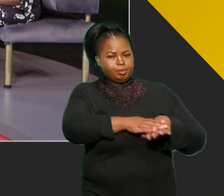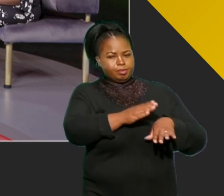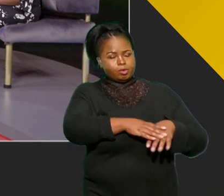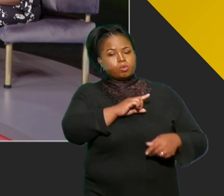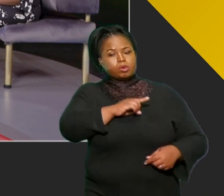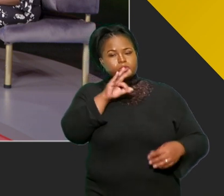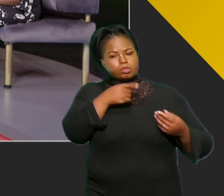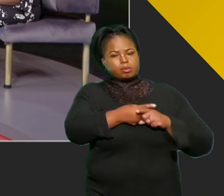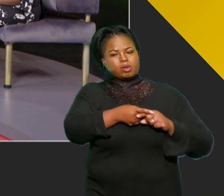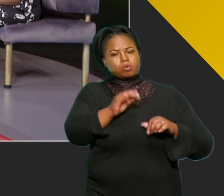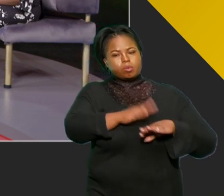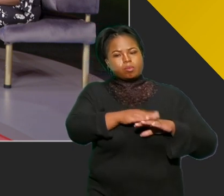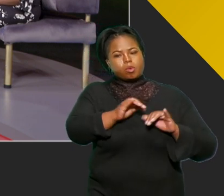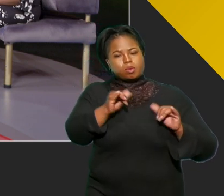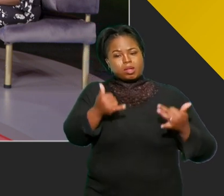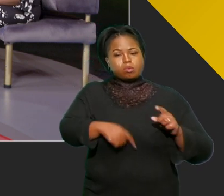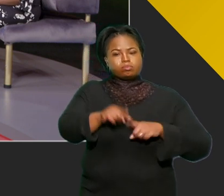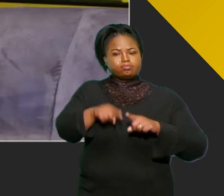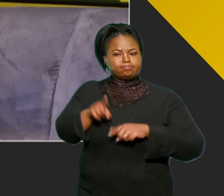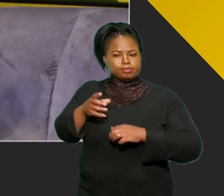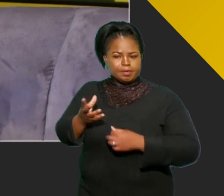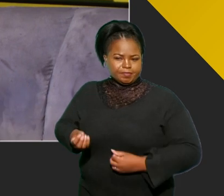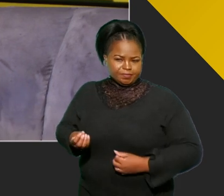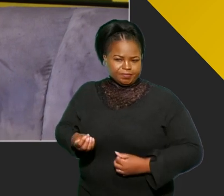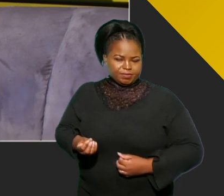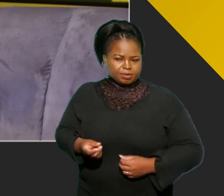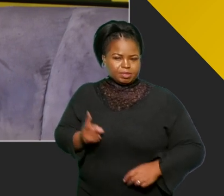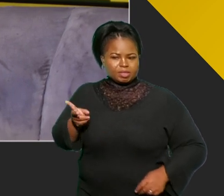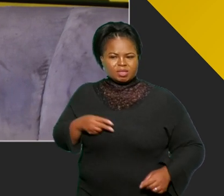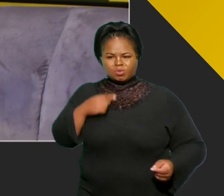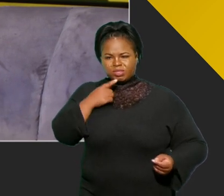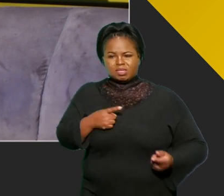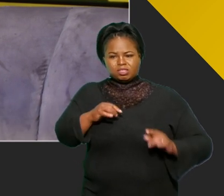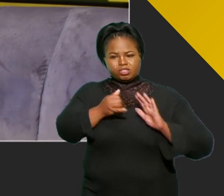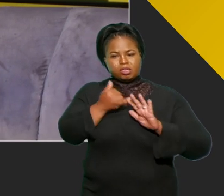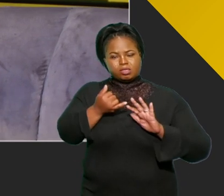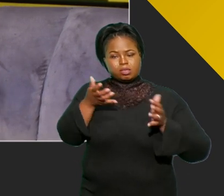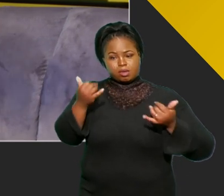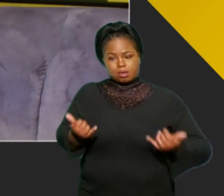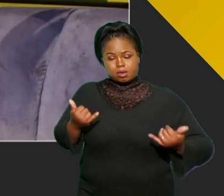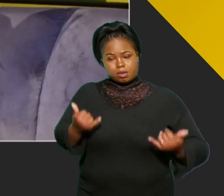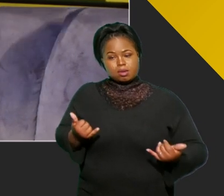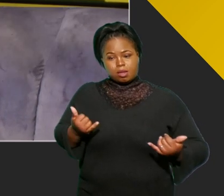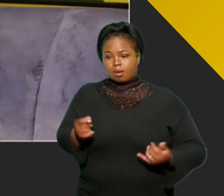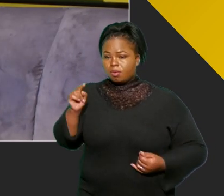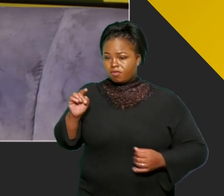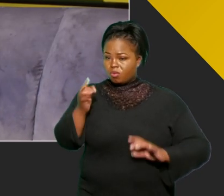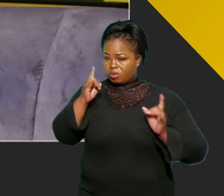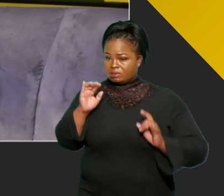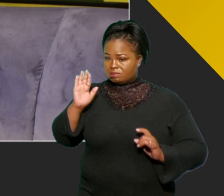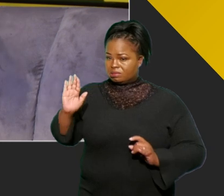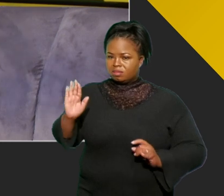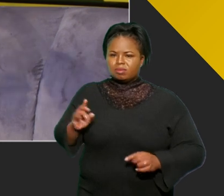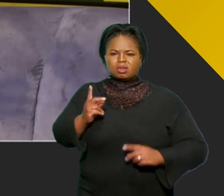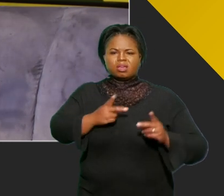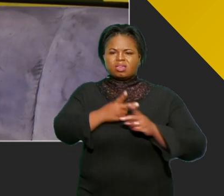the rise in evictions. Yeah. And you didn't, and you said it's not just evictions now in the very slums. Mm. It's now evictions